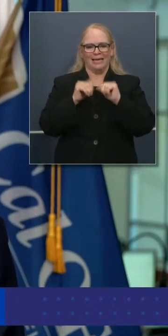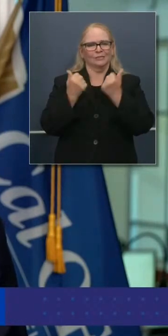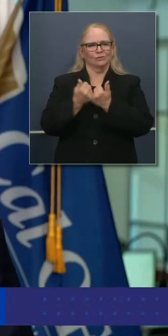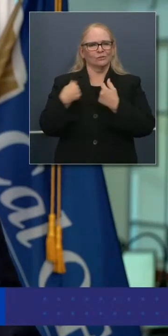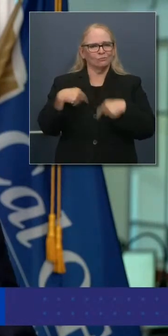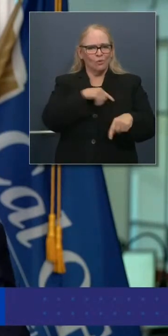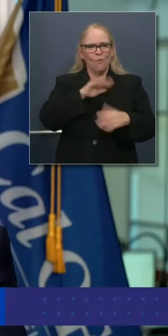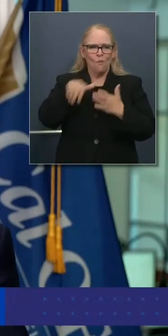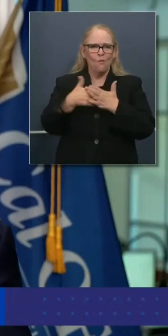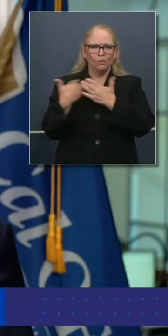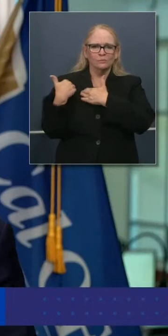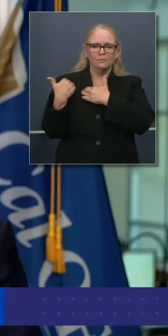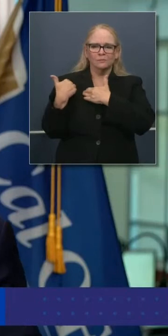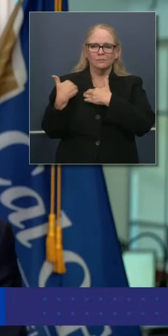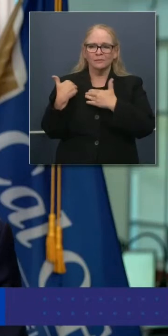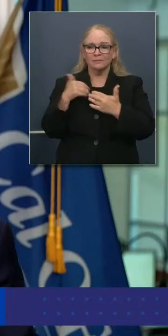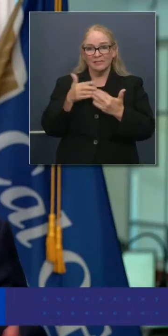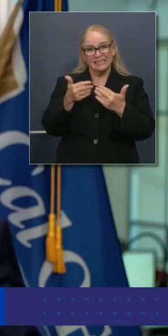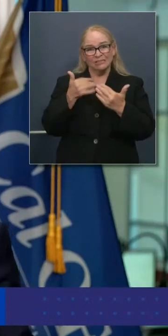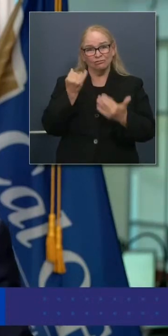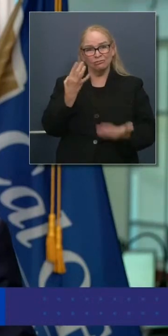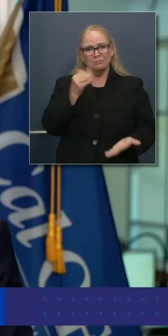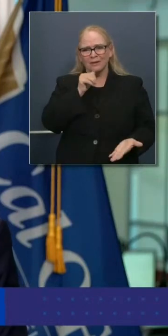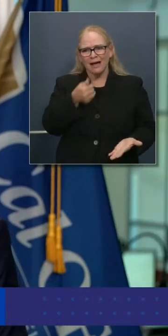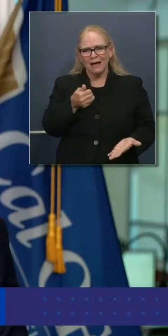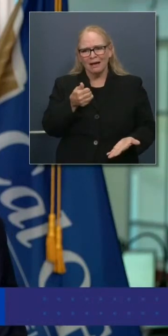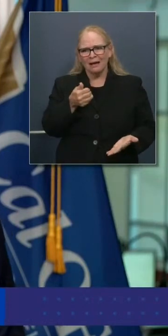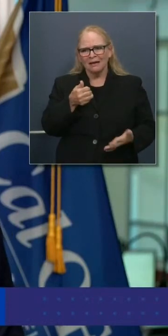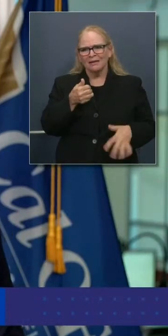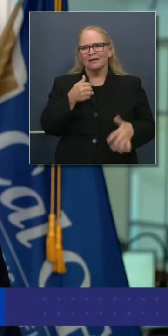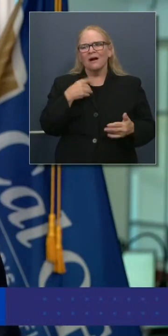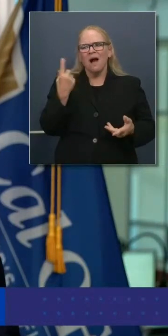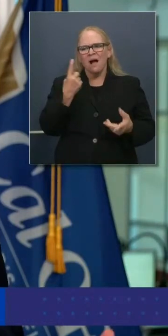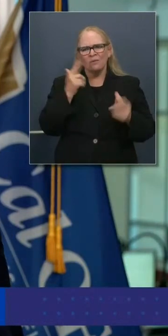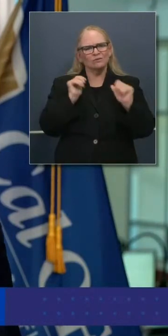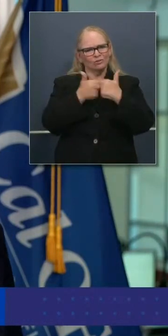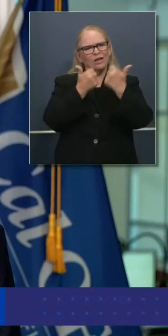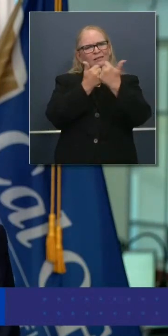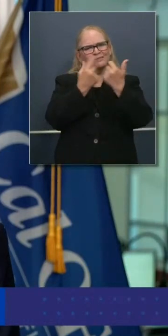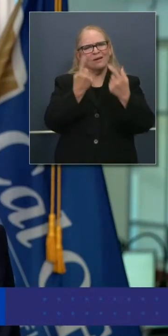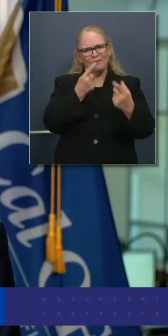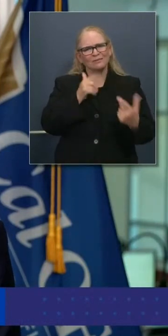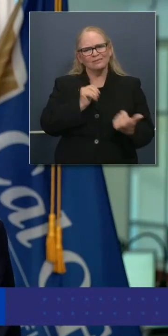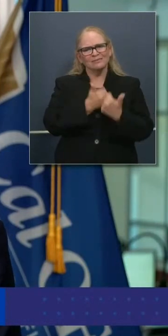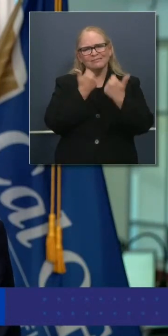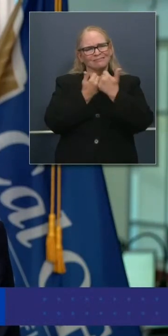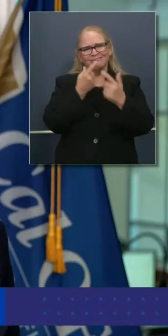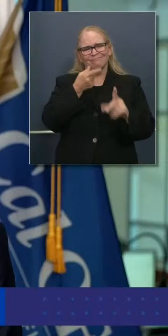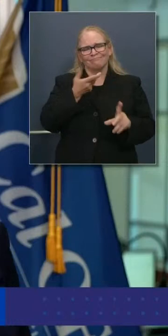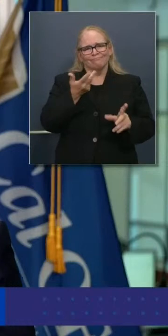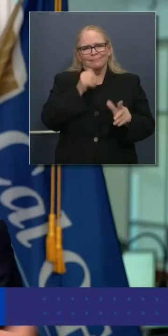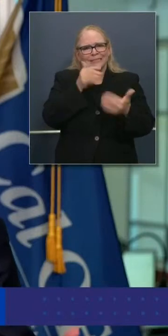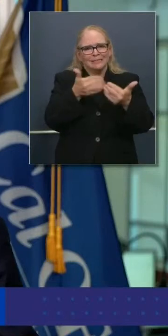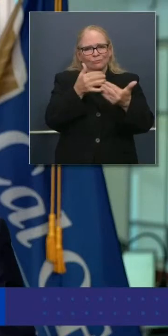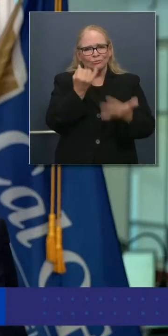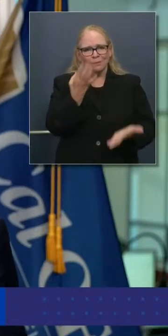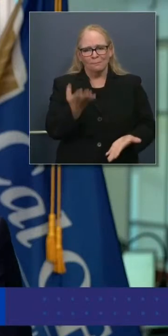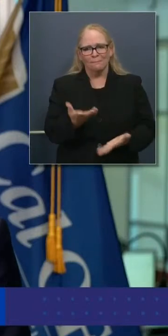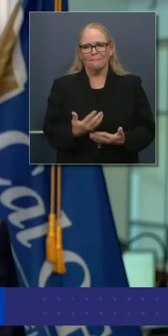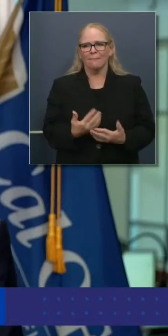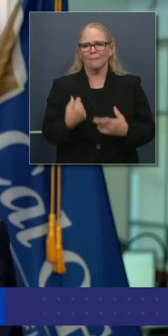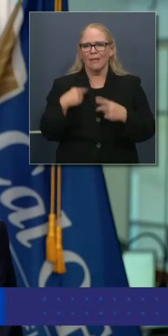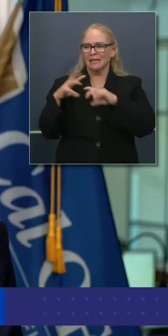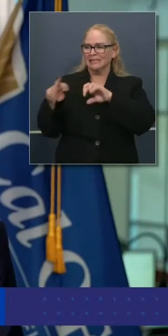easy. Technology is always stubborn and challenging, and all of these things being assessed, all of these